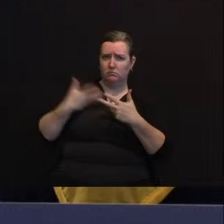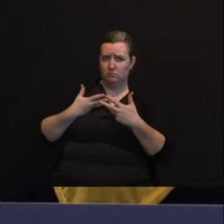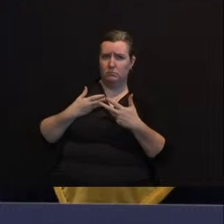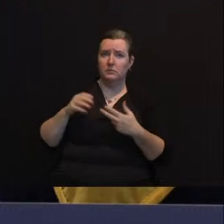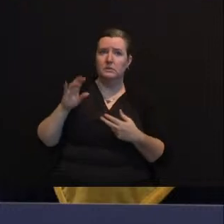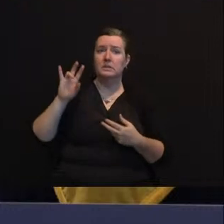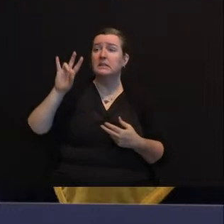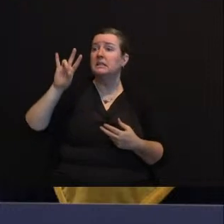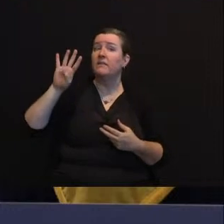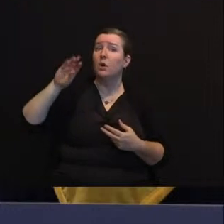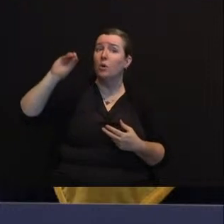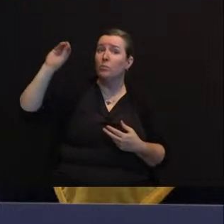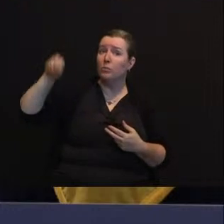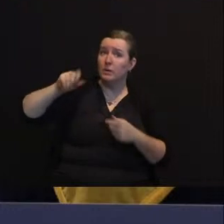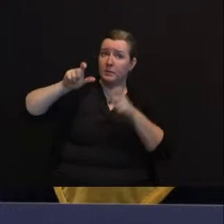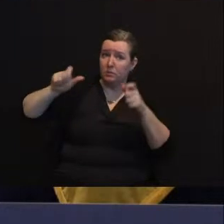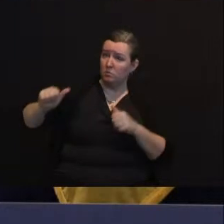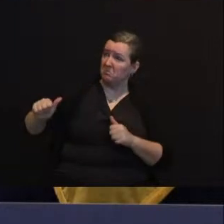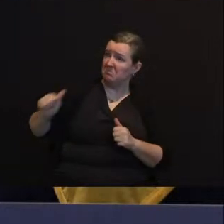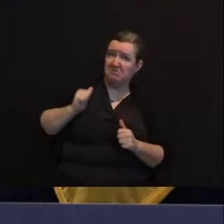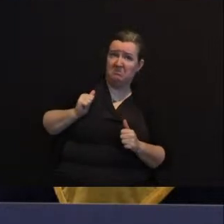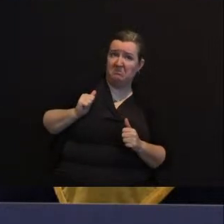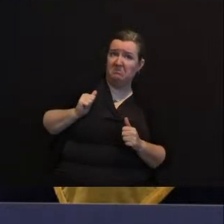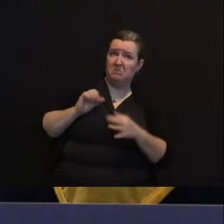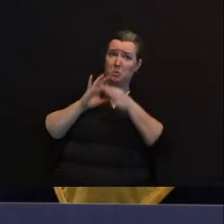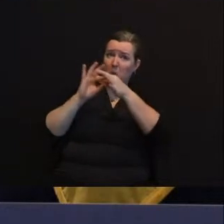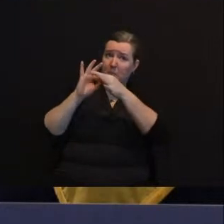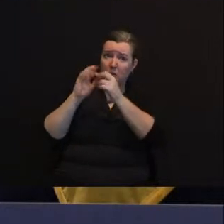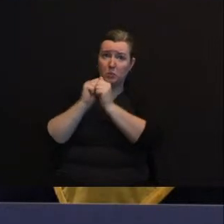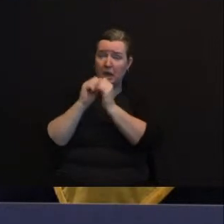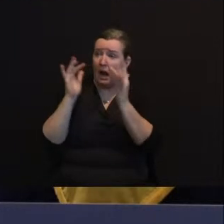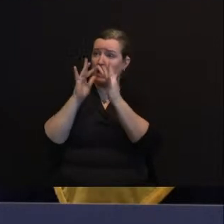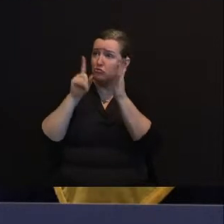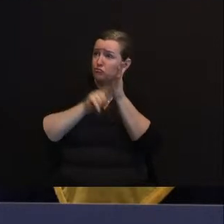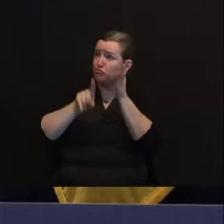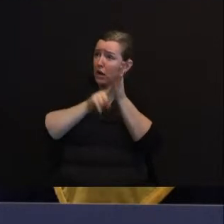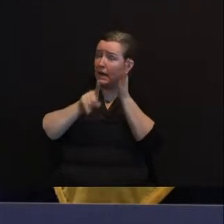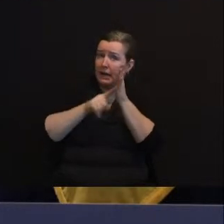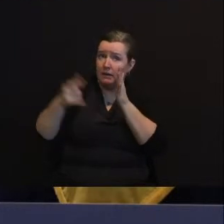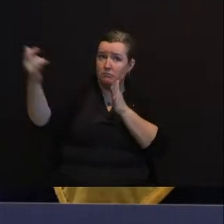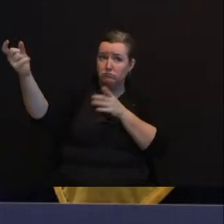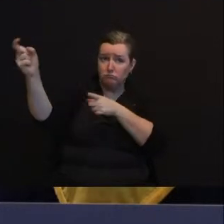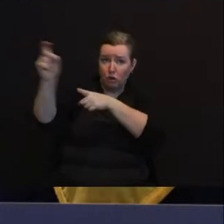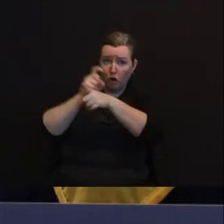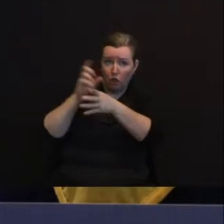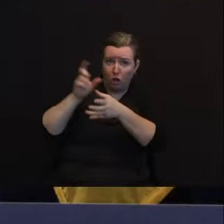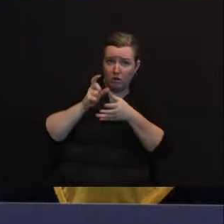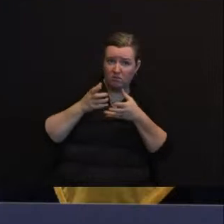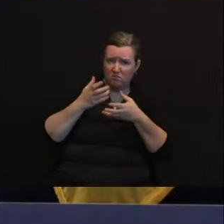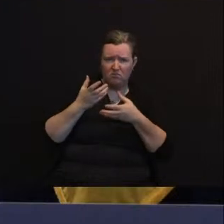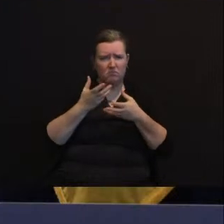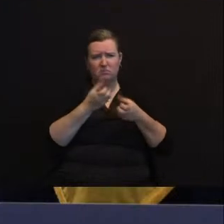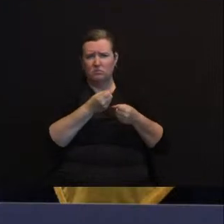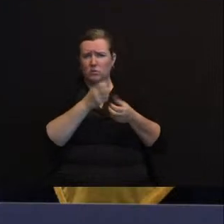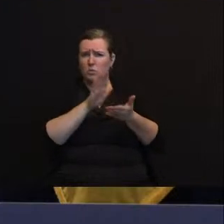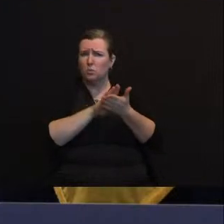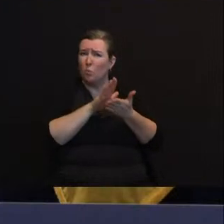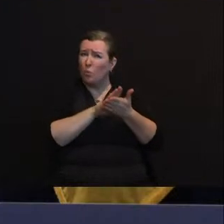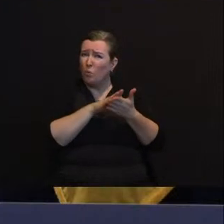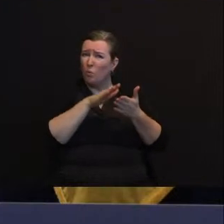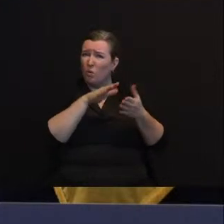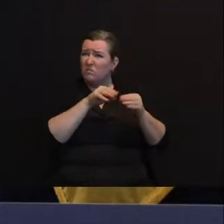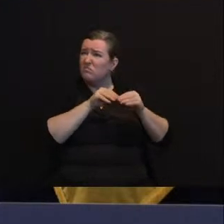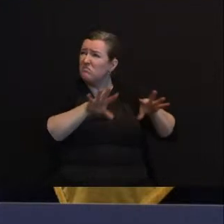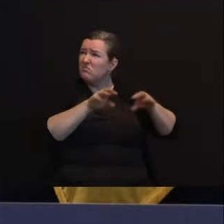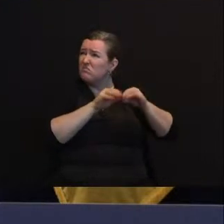aren't cooperating with contact tracers, how can you be confident your in-school transmission numbers, since the state's definition of